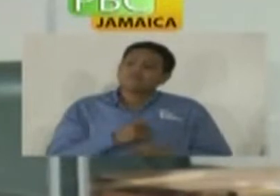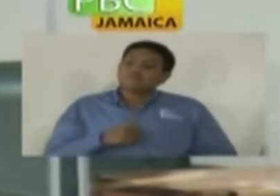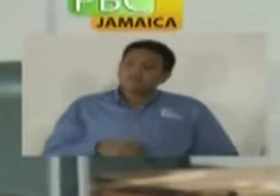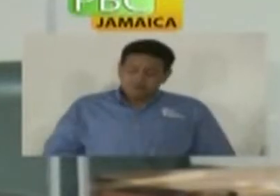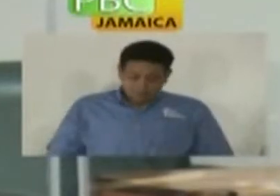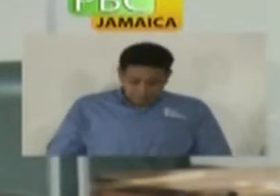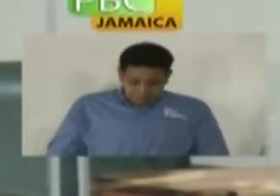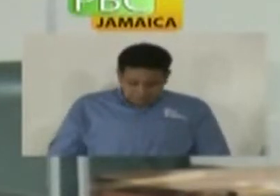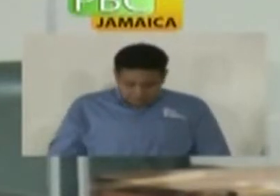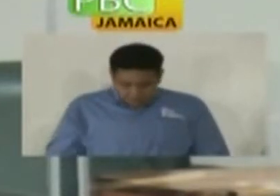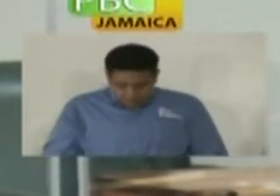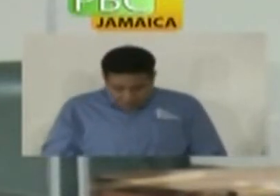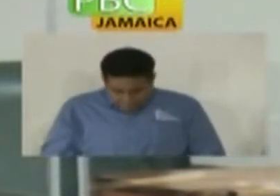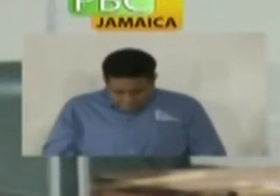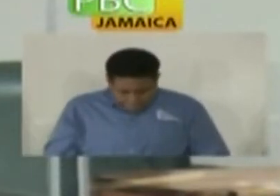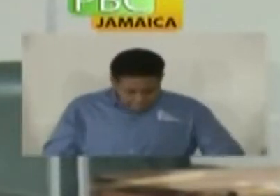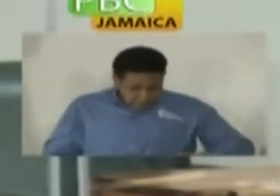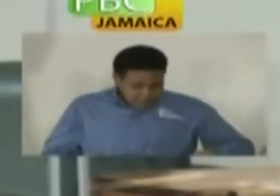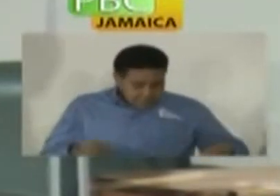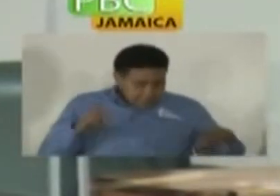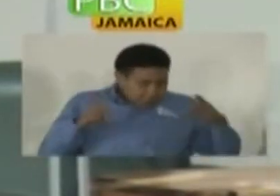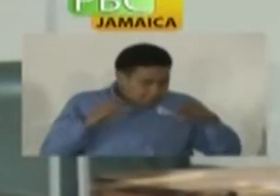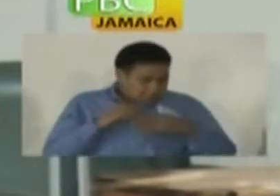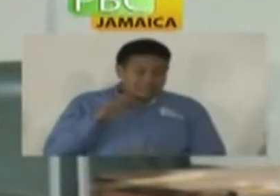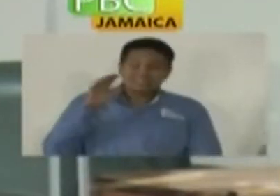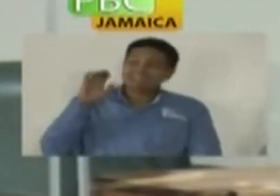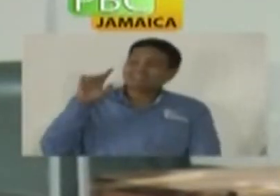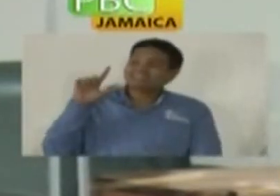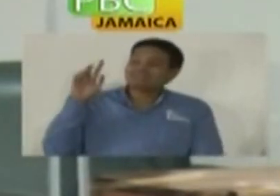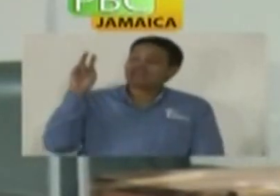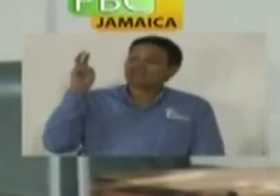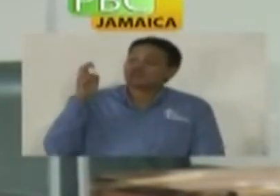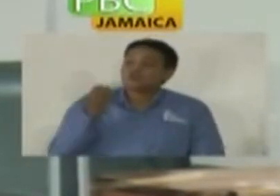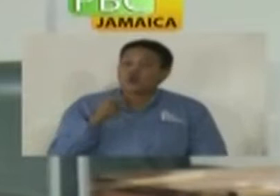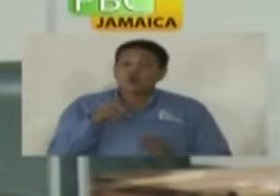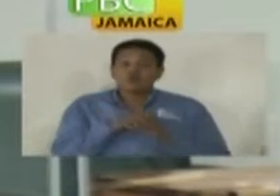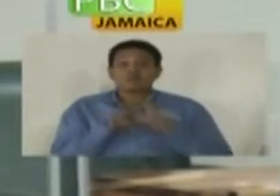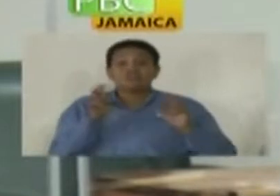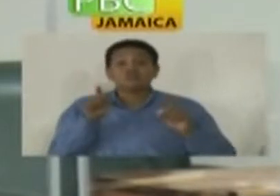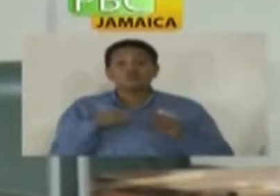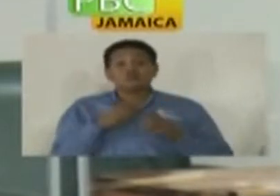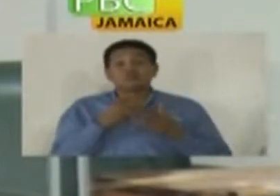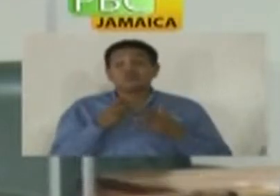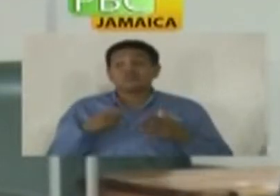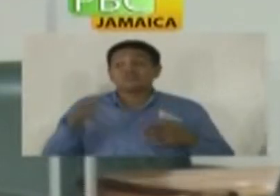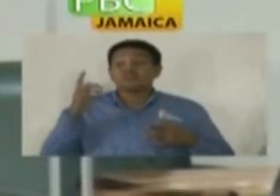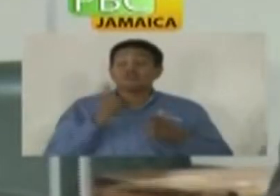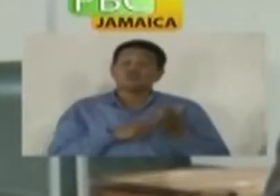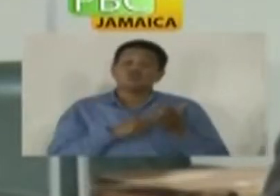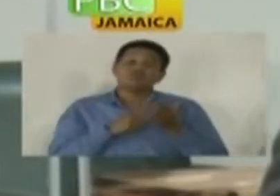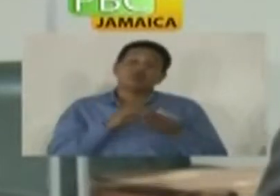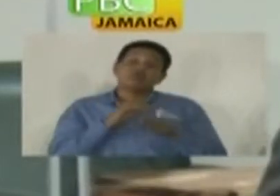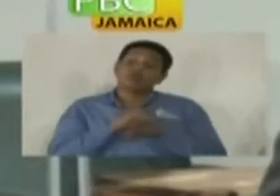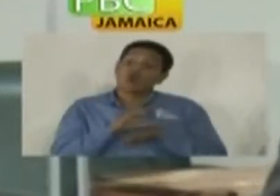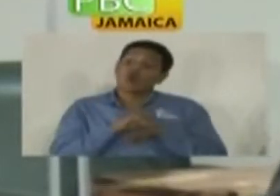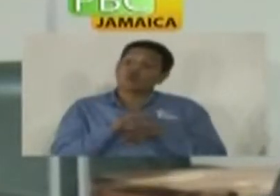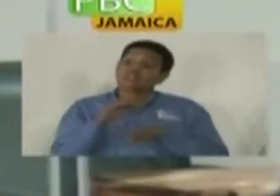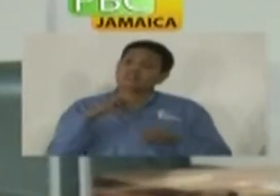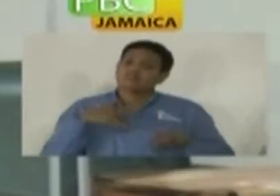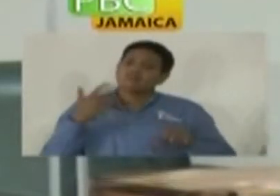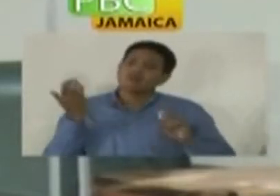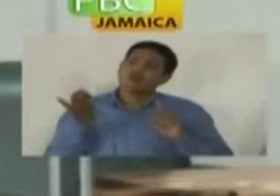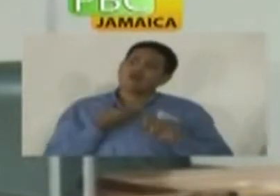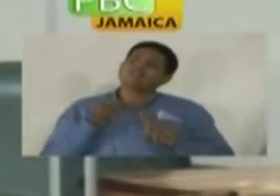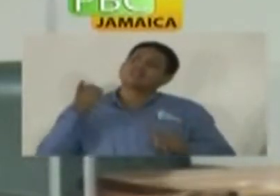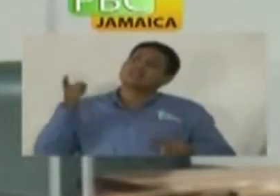in civil matters or in criminal matters where they are convicted, sometimes counsel is so convinced